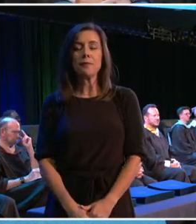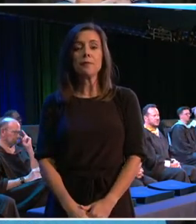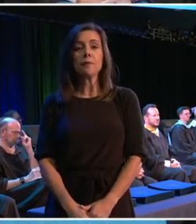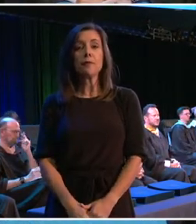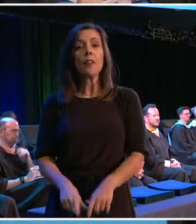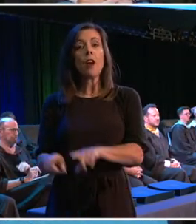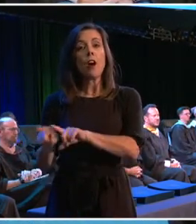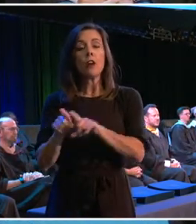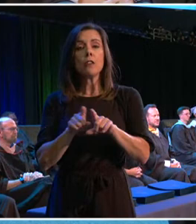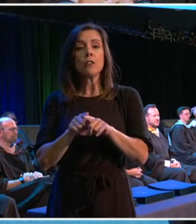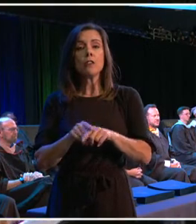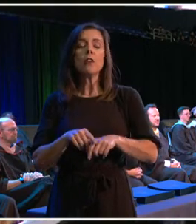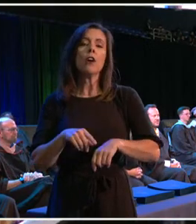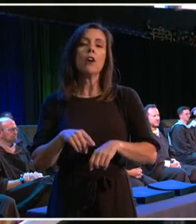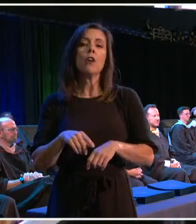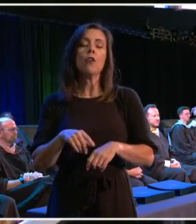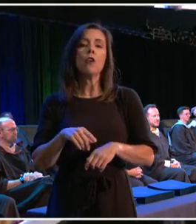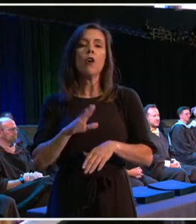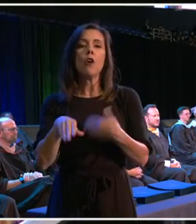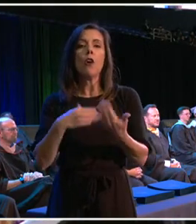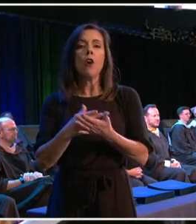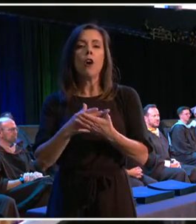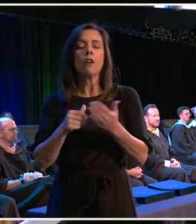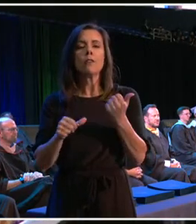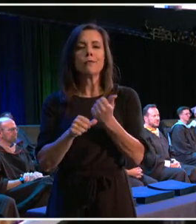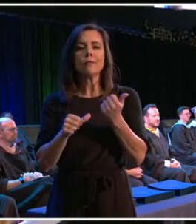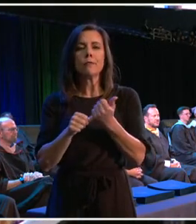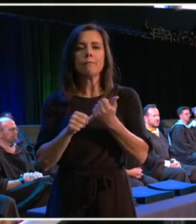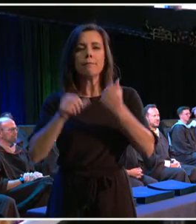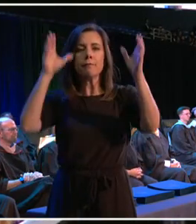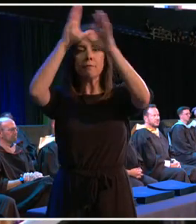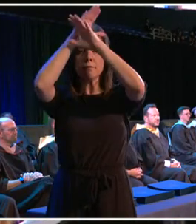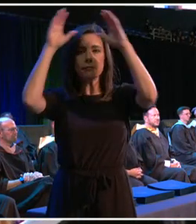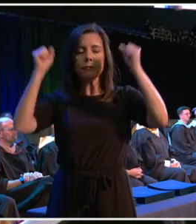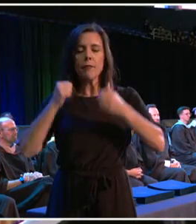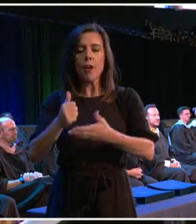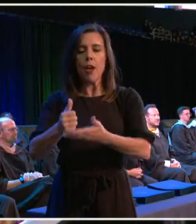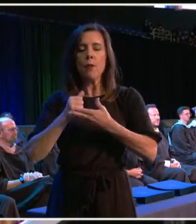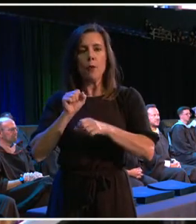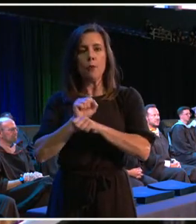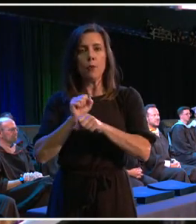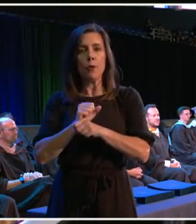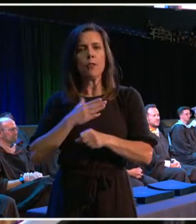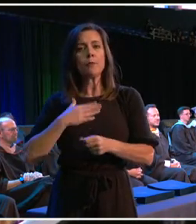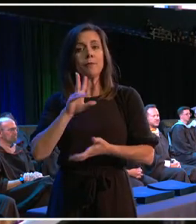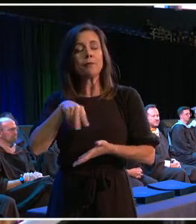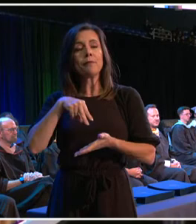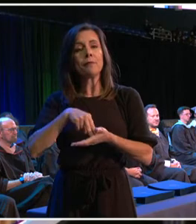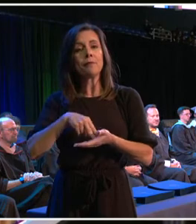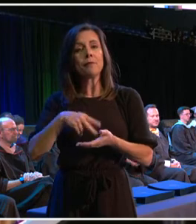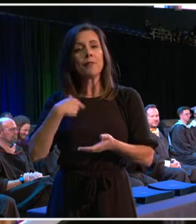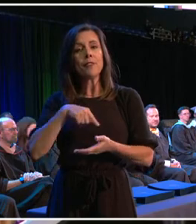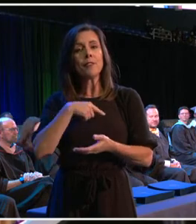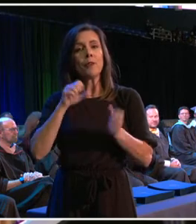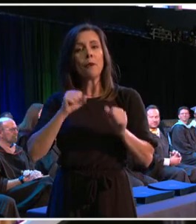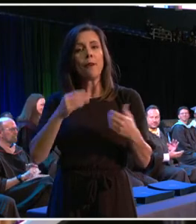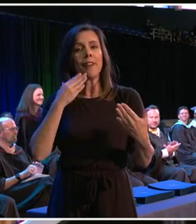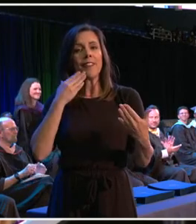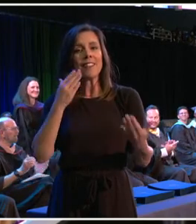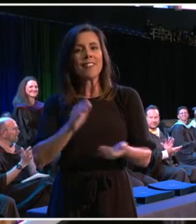Would the associate superintendents and assistant superintendents helping us work today, would you all please stand and be